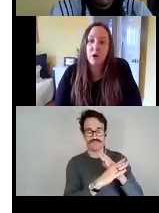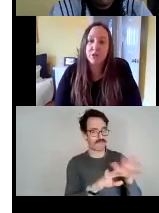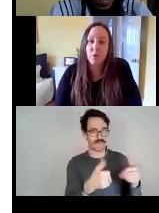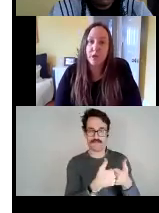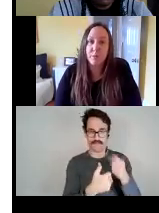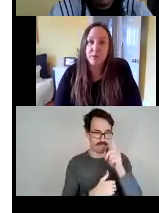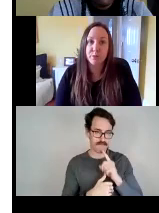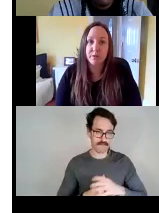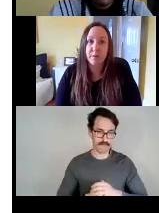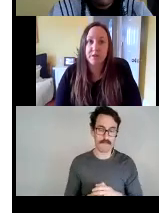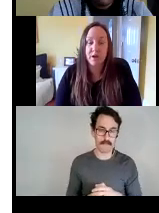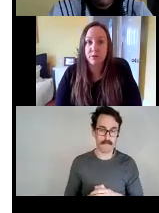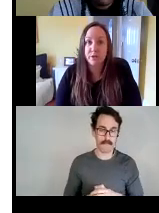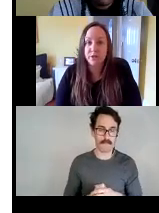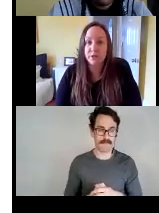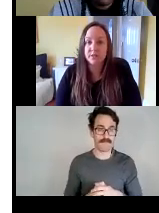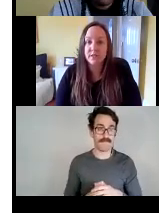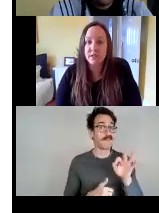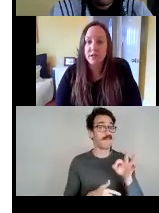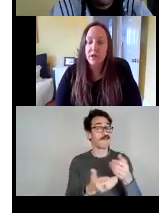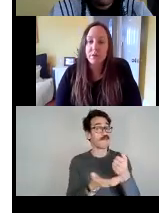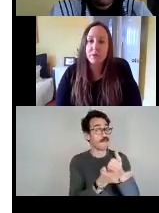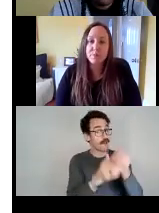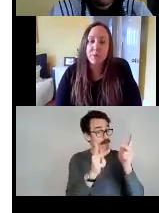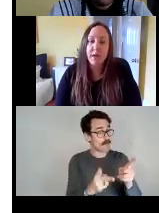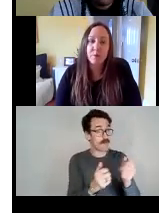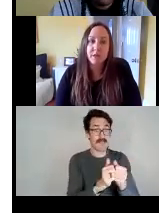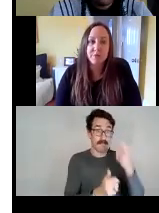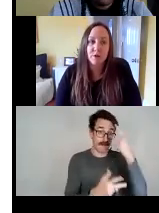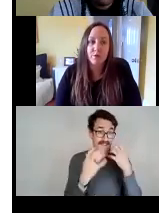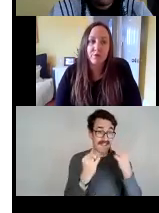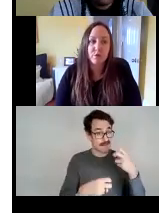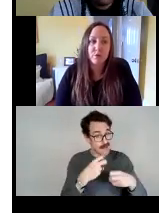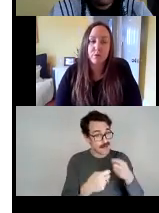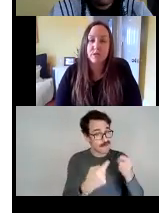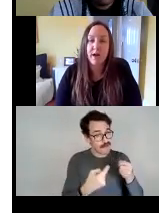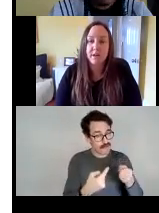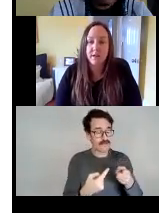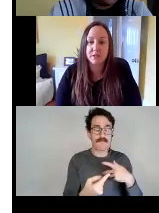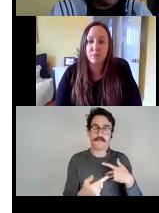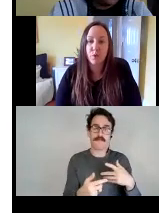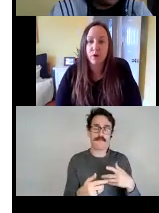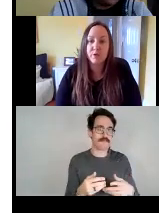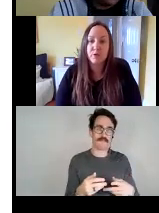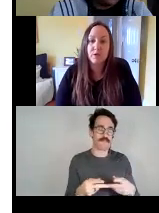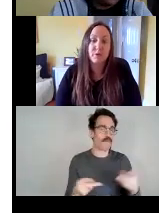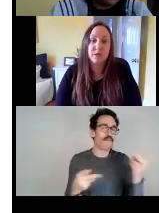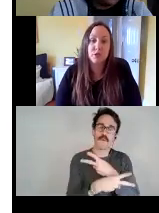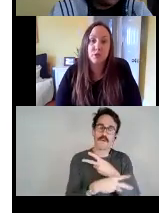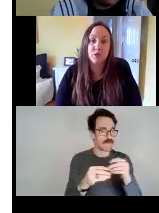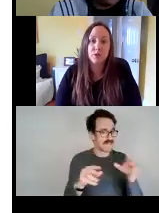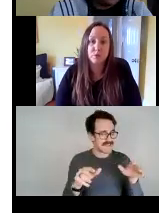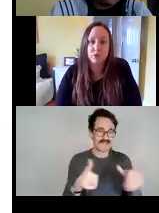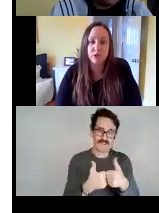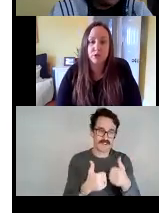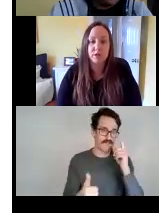who are supporting a person with a mental health or addictions need. It became really difficult for those folks to access support for their loved ones due